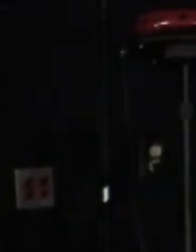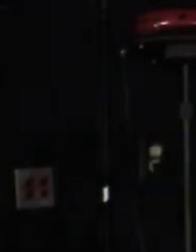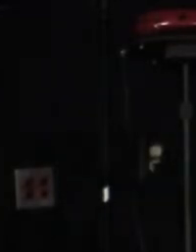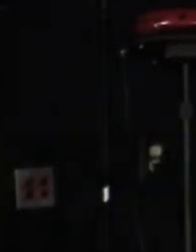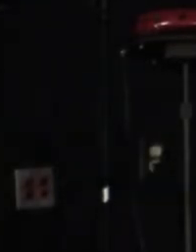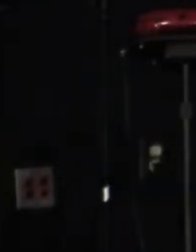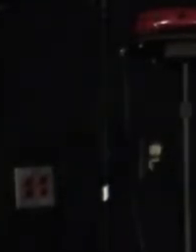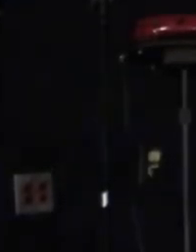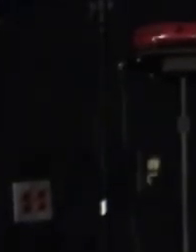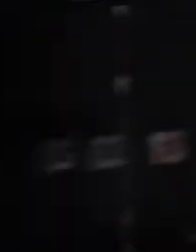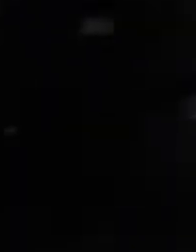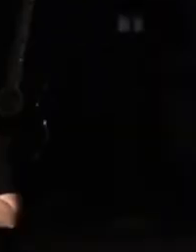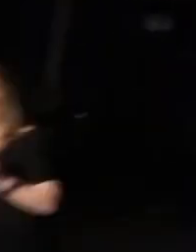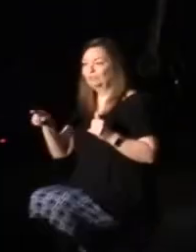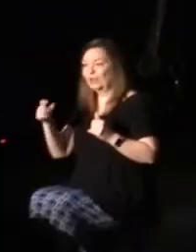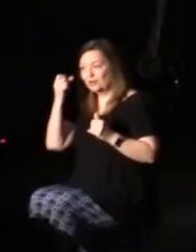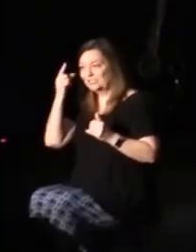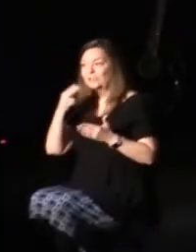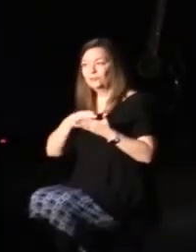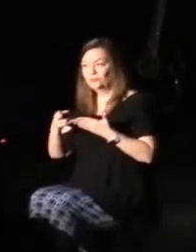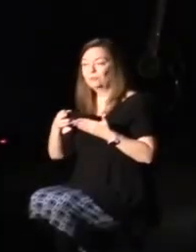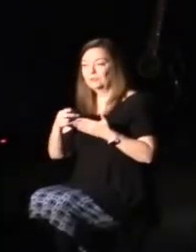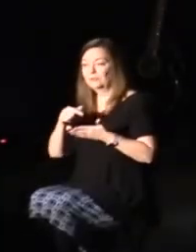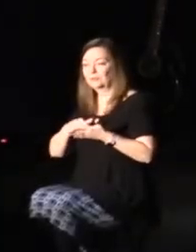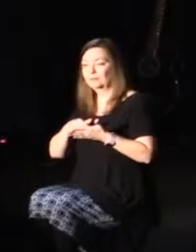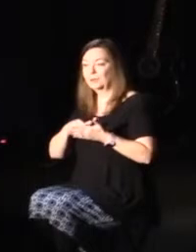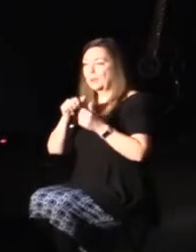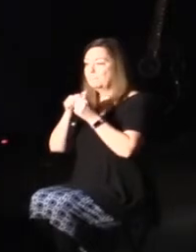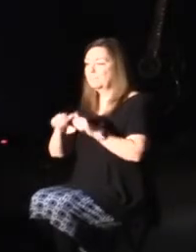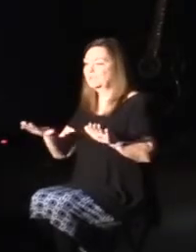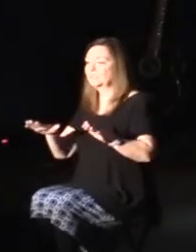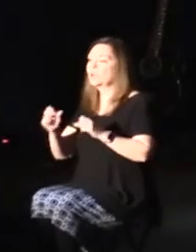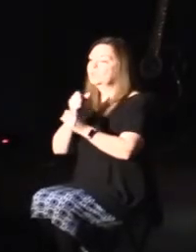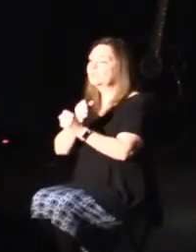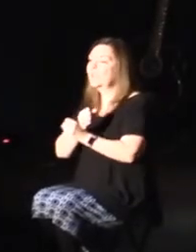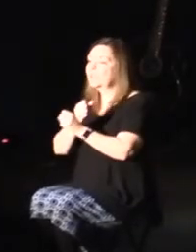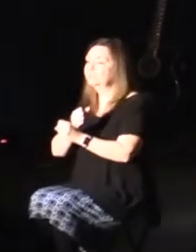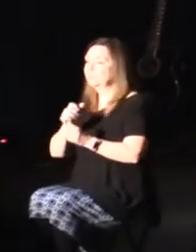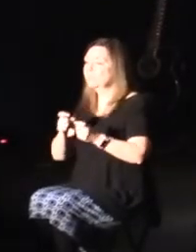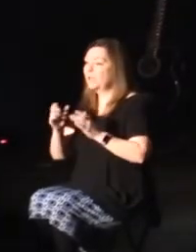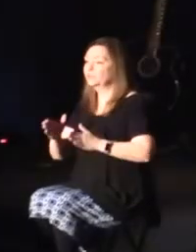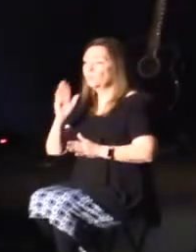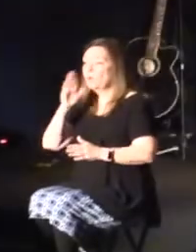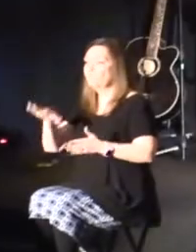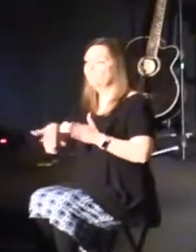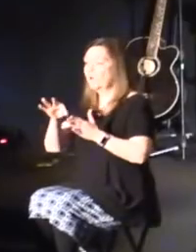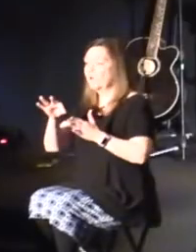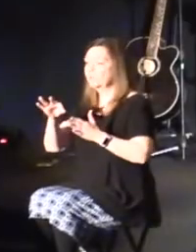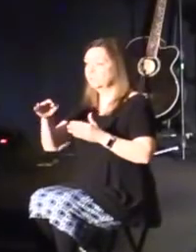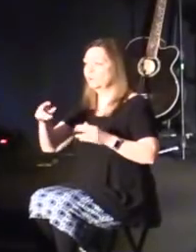I hope it really speaks some powerful truth to you. Here's what it says. Blessed are those slaves whom the master will find on alert when he